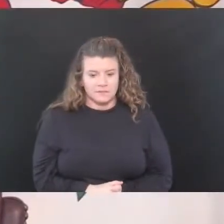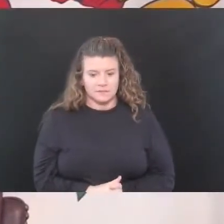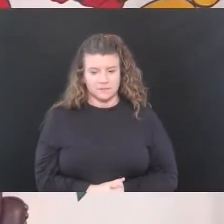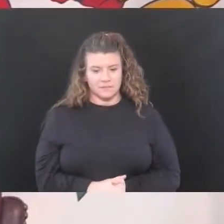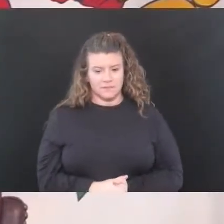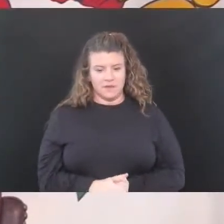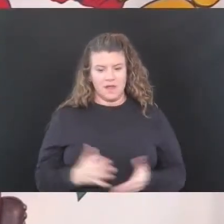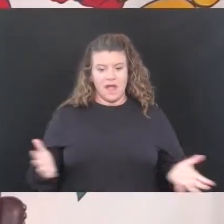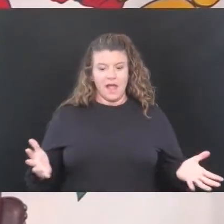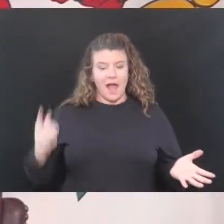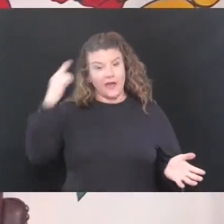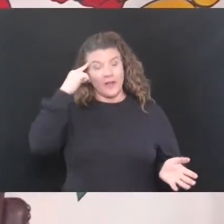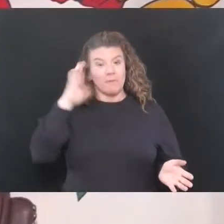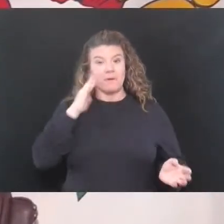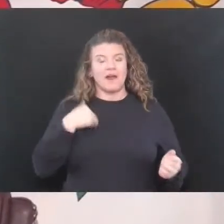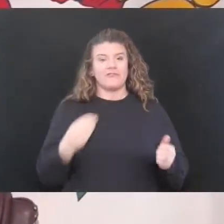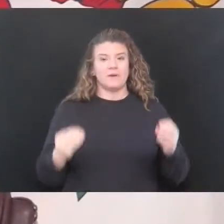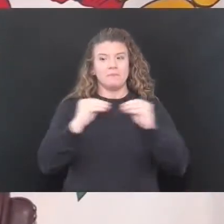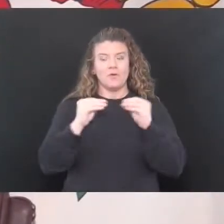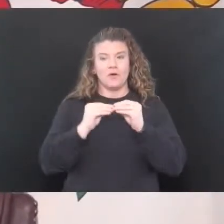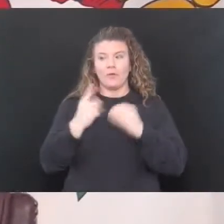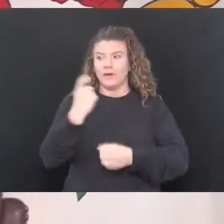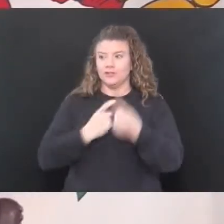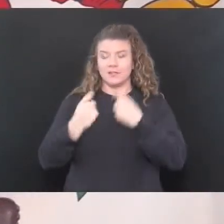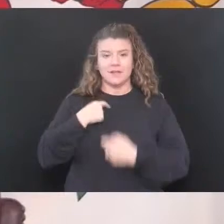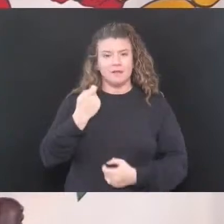I thought there was going to be some more questions, almost like Phil,